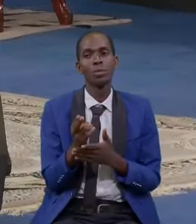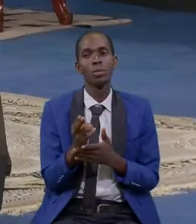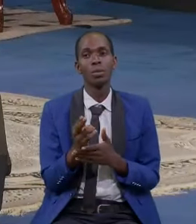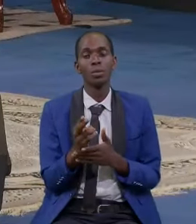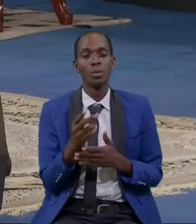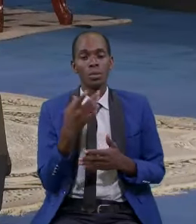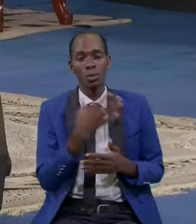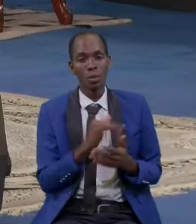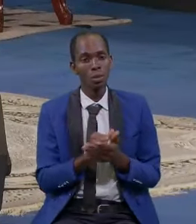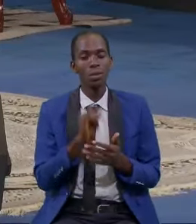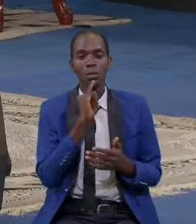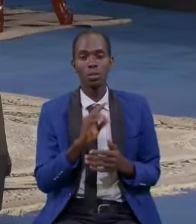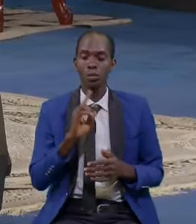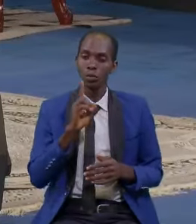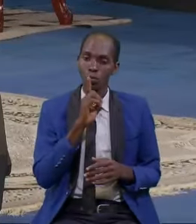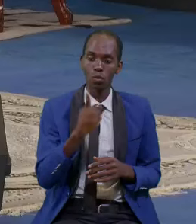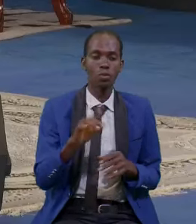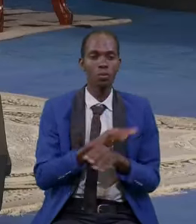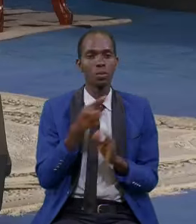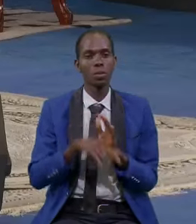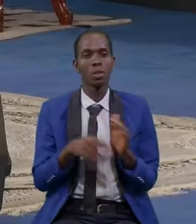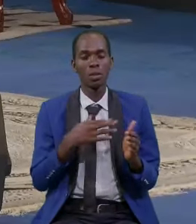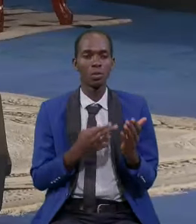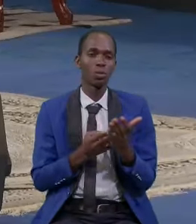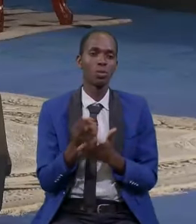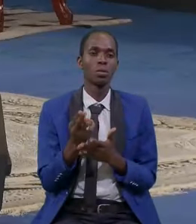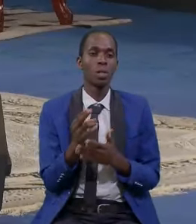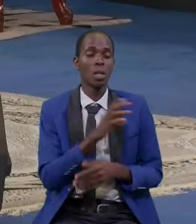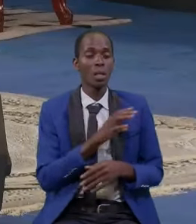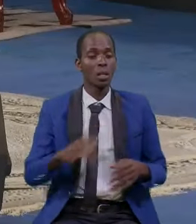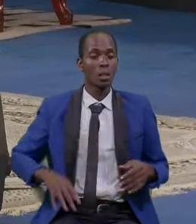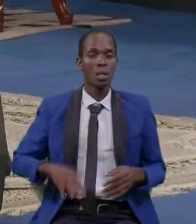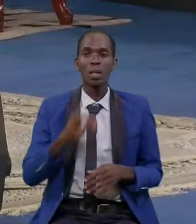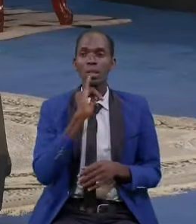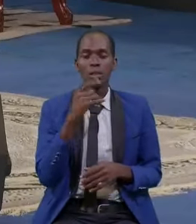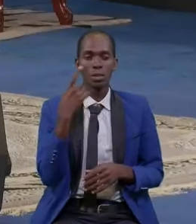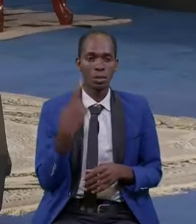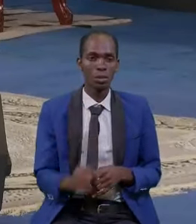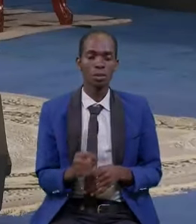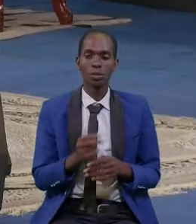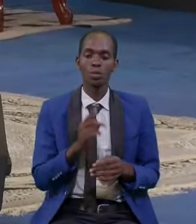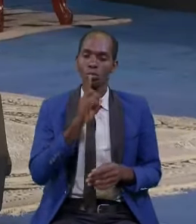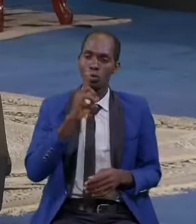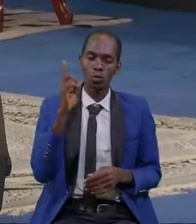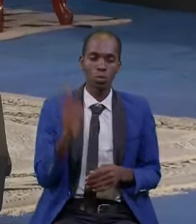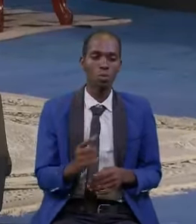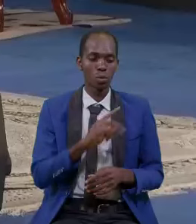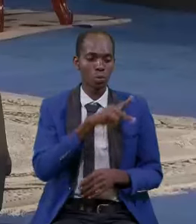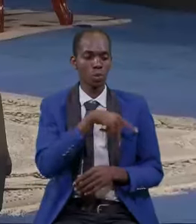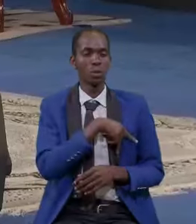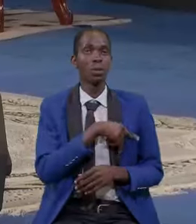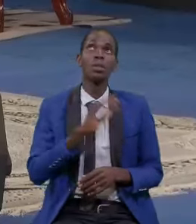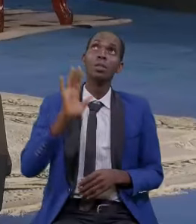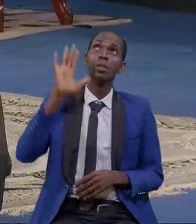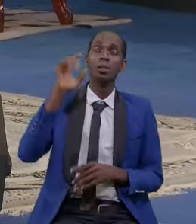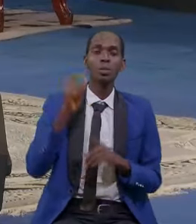and truth. Christ is the truth personified. His word is